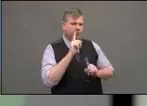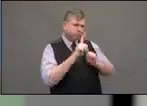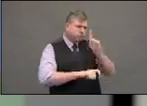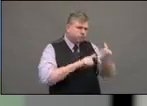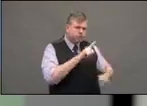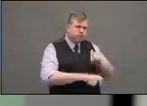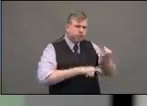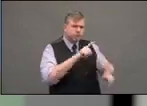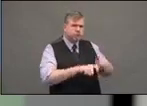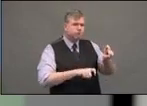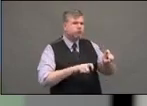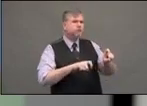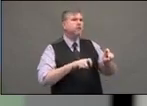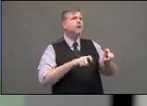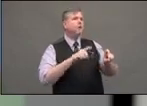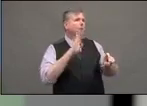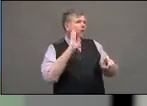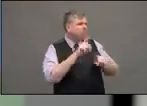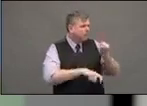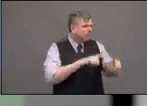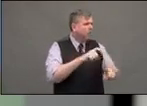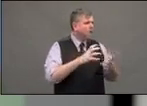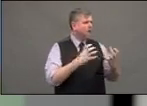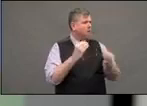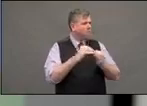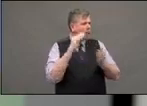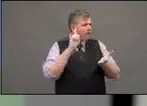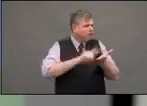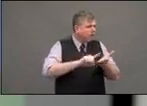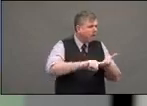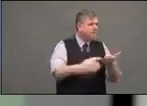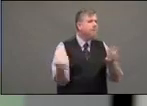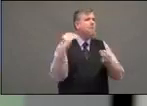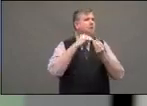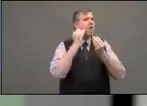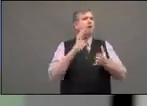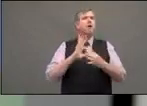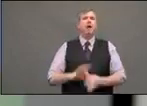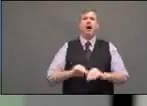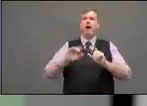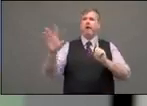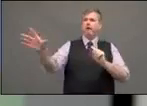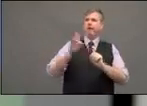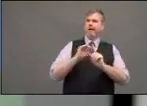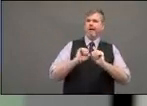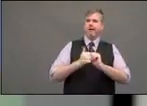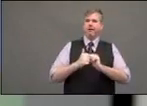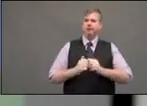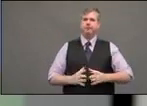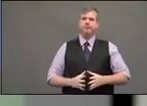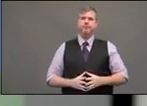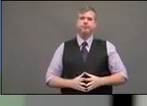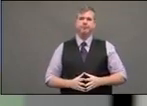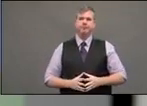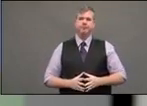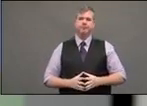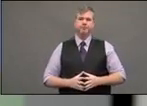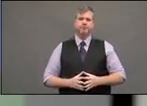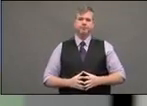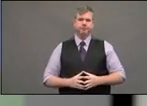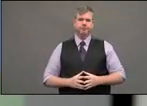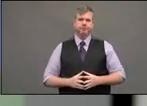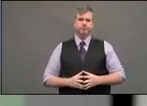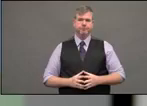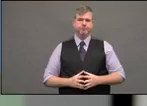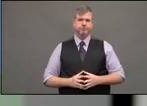disease, so are there further protections we can put in place to help keep people in your same situation safe? And then what can we do to help keep anyone safe and